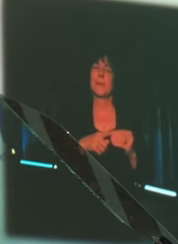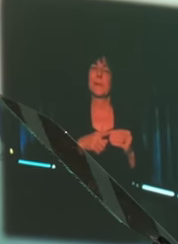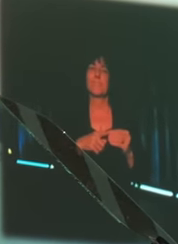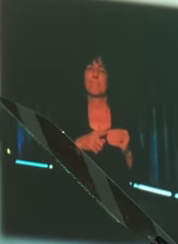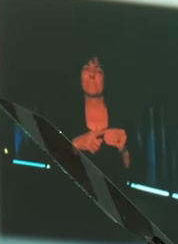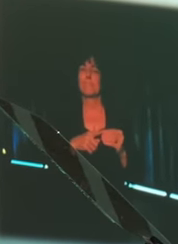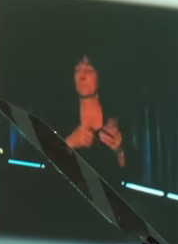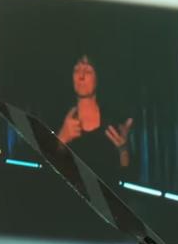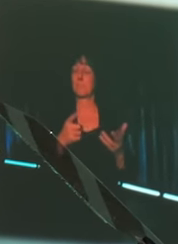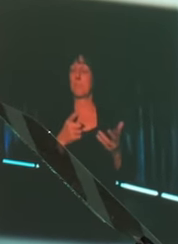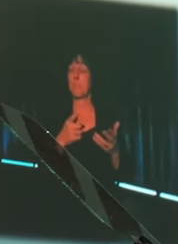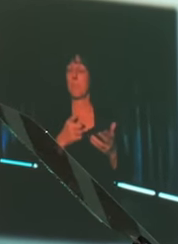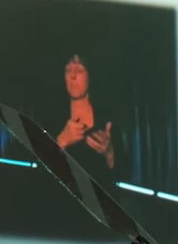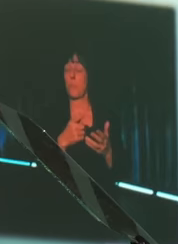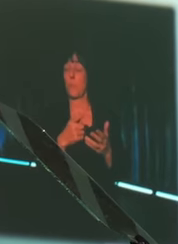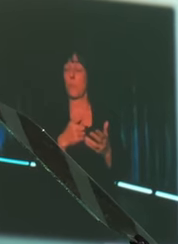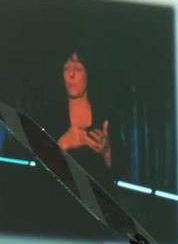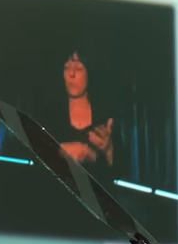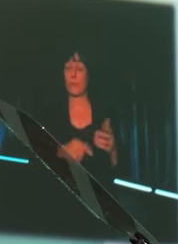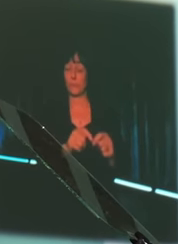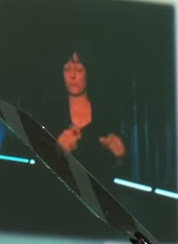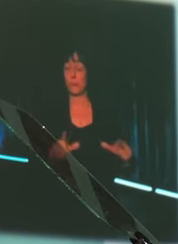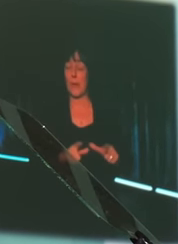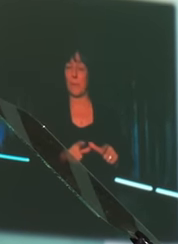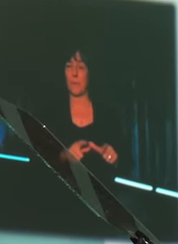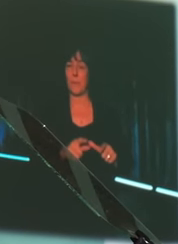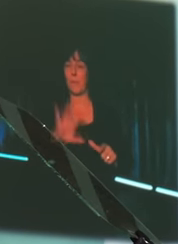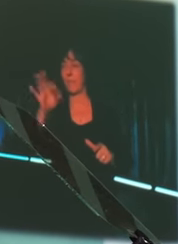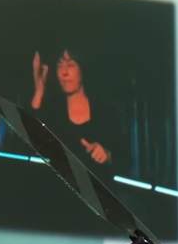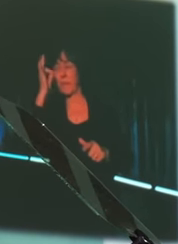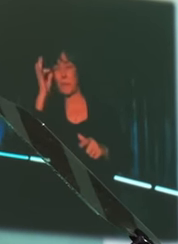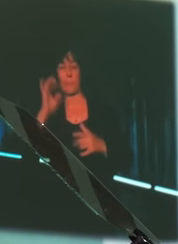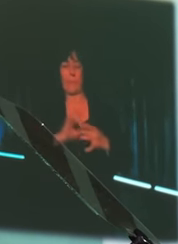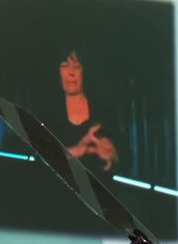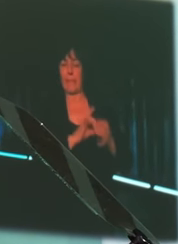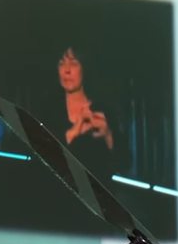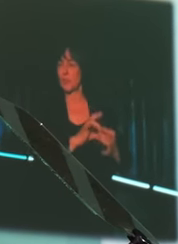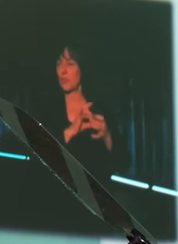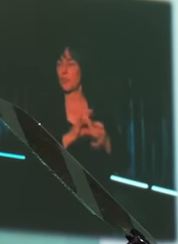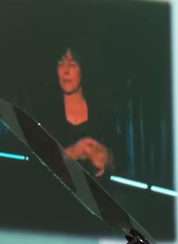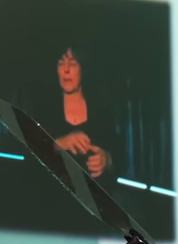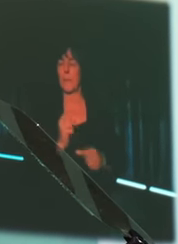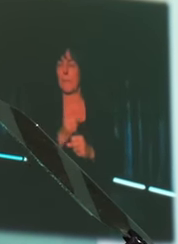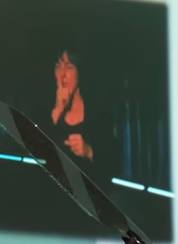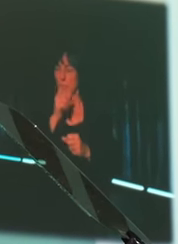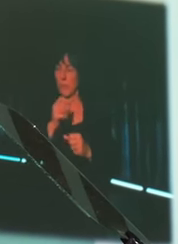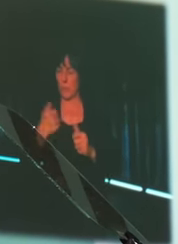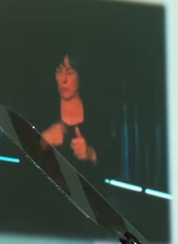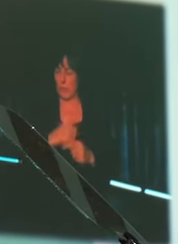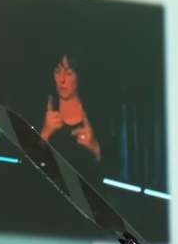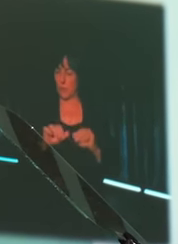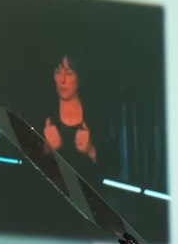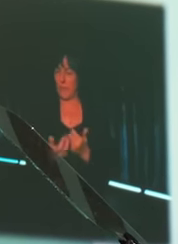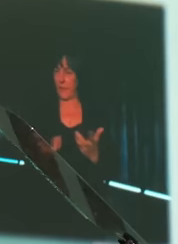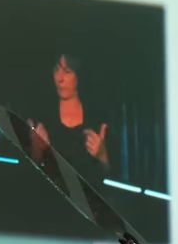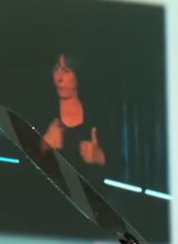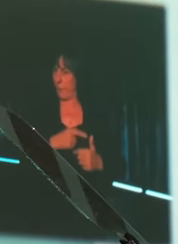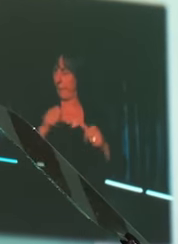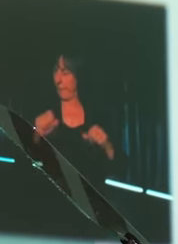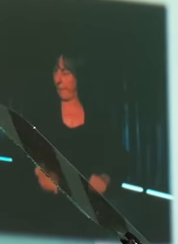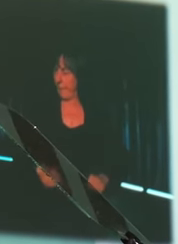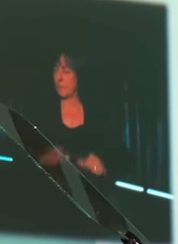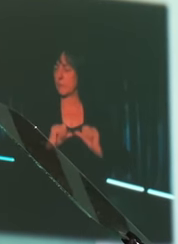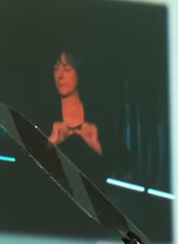about what the tribal federal relationship was and make sure that we were doing everything we can to